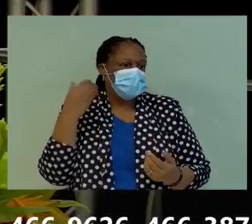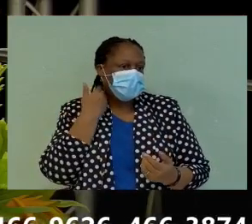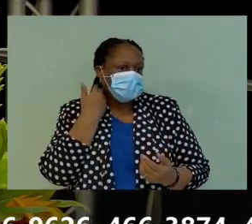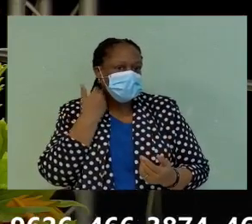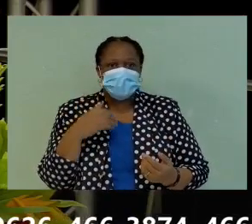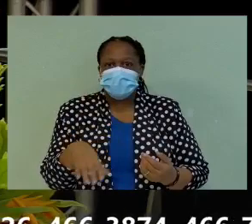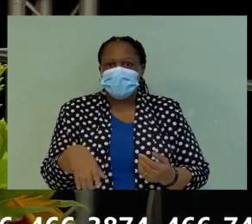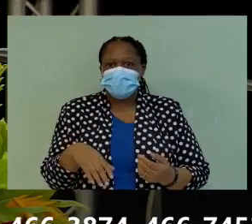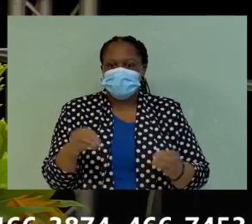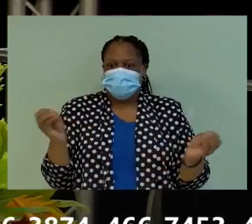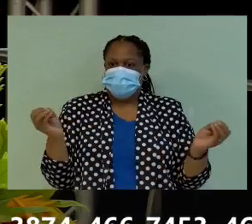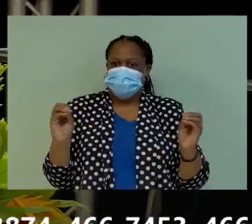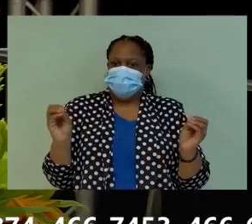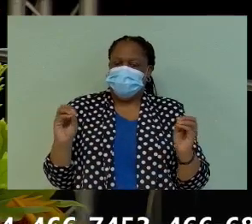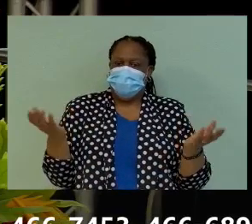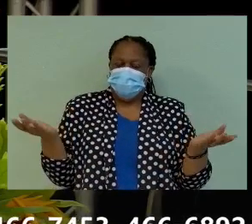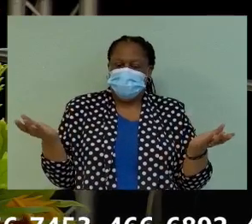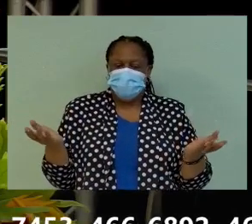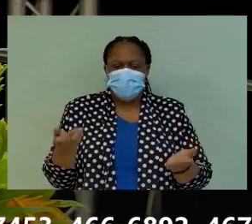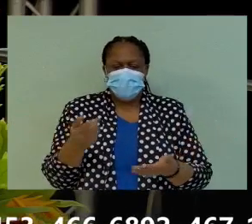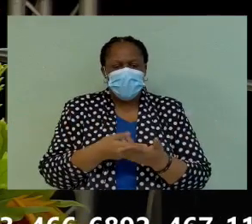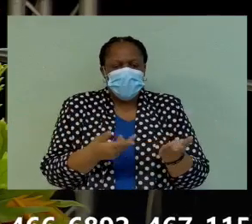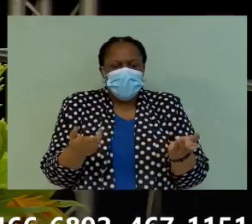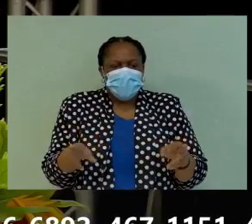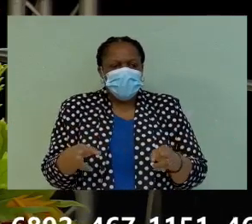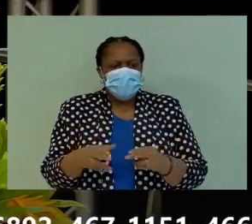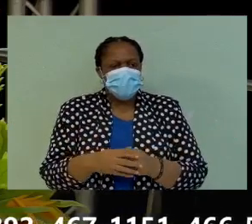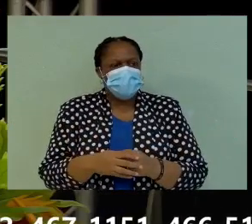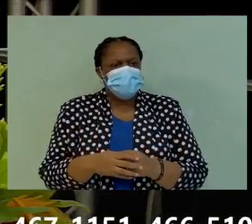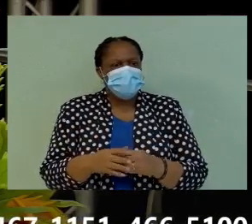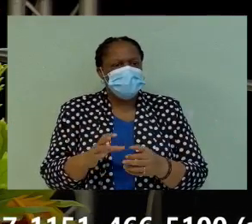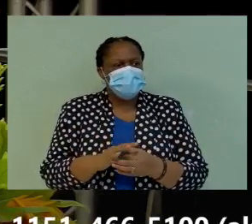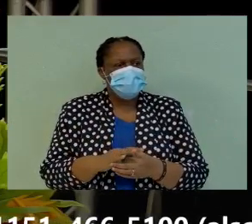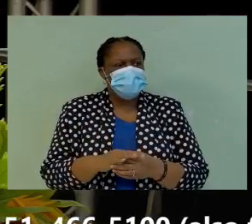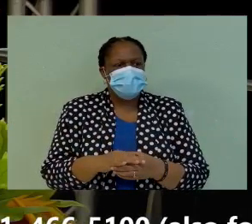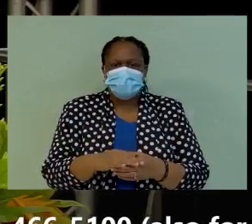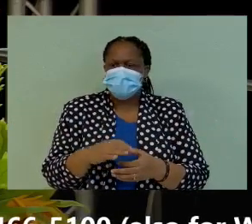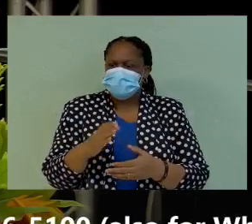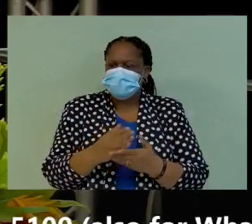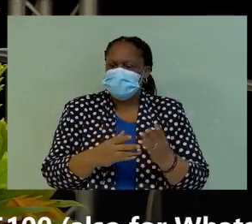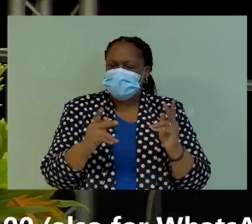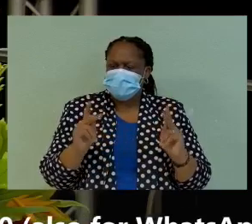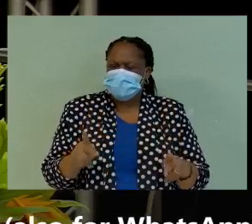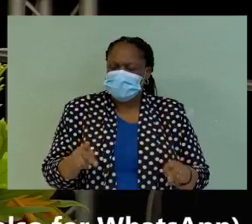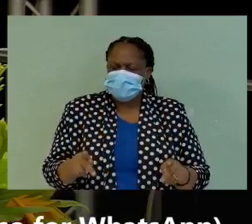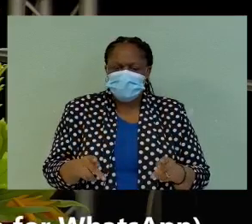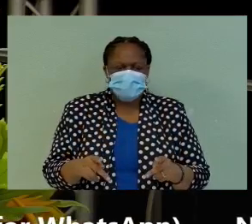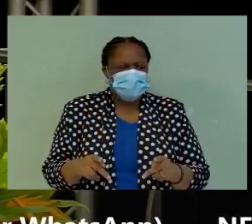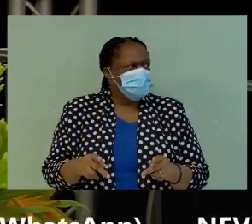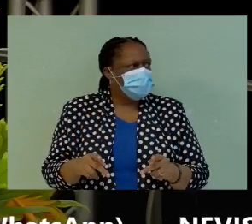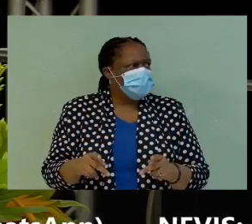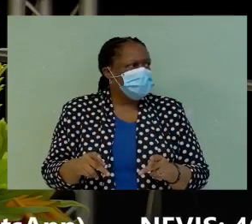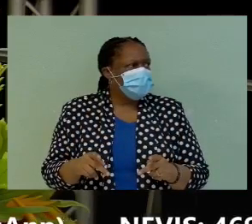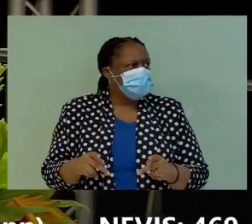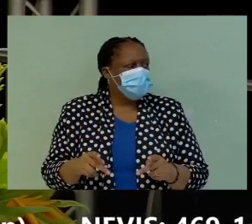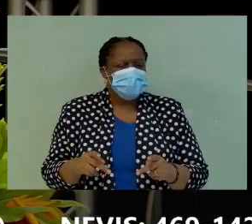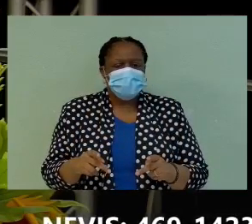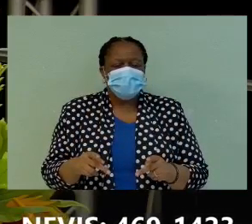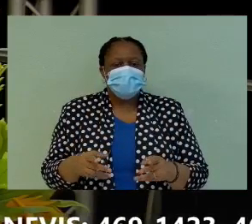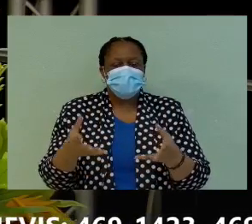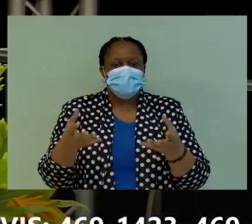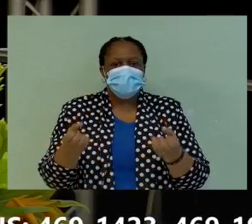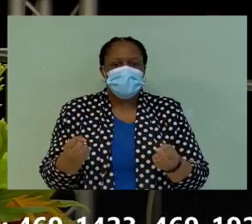did. What happened instead was the unearthing of a side of humanity I would like to see buried forever